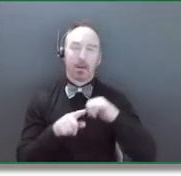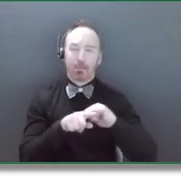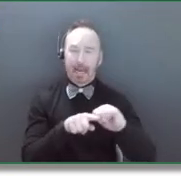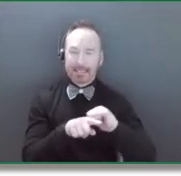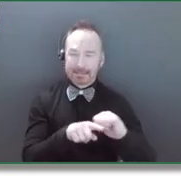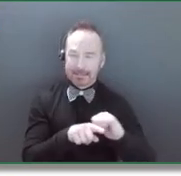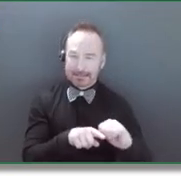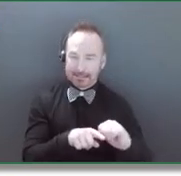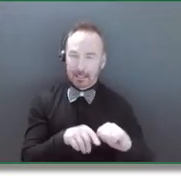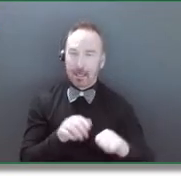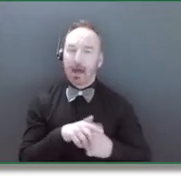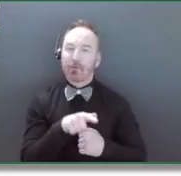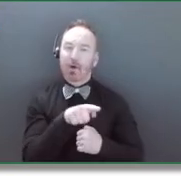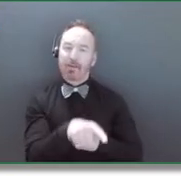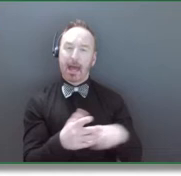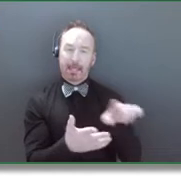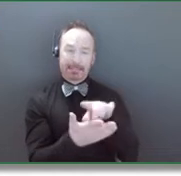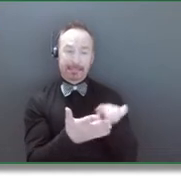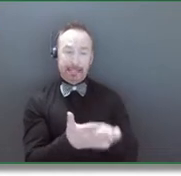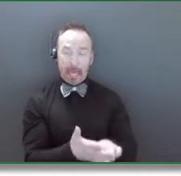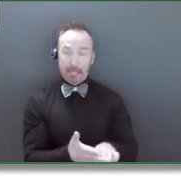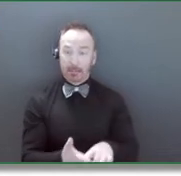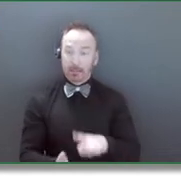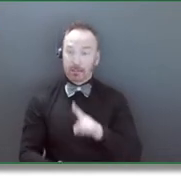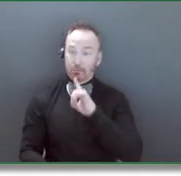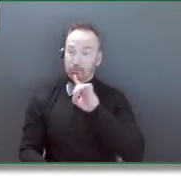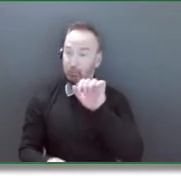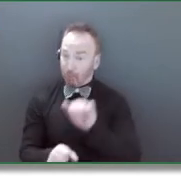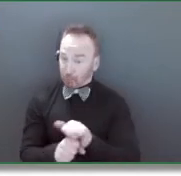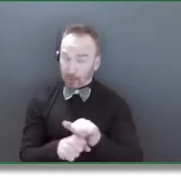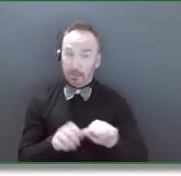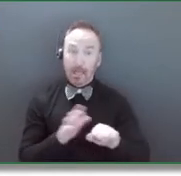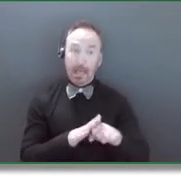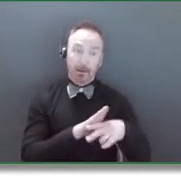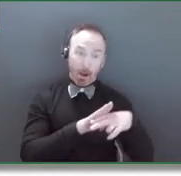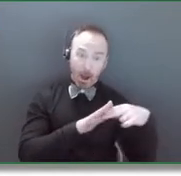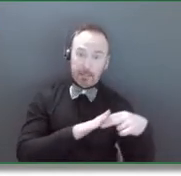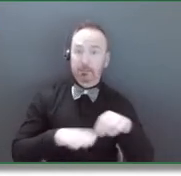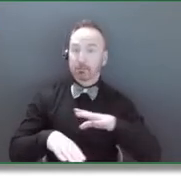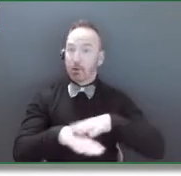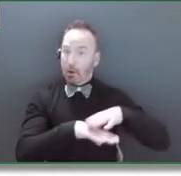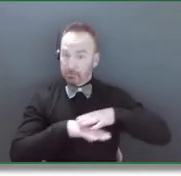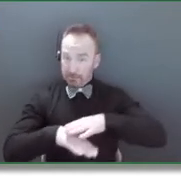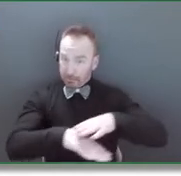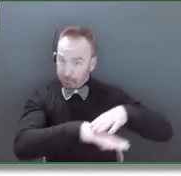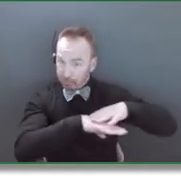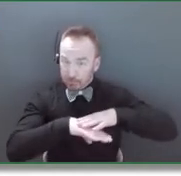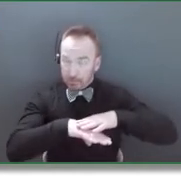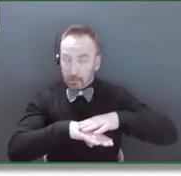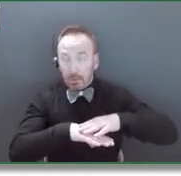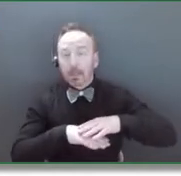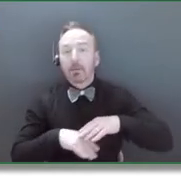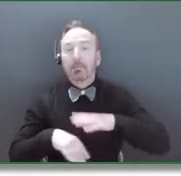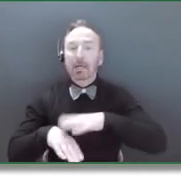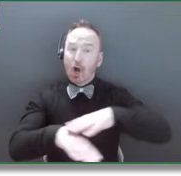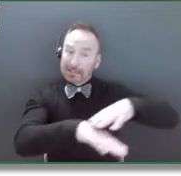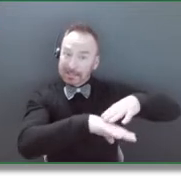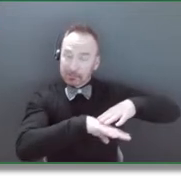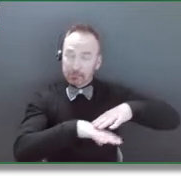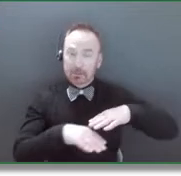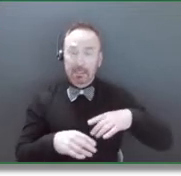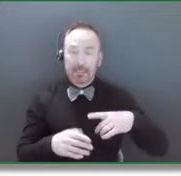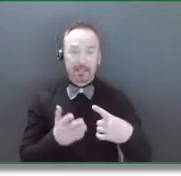true and authentic consultation that sometimes brings with it an uncomfortable truth for